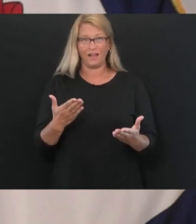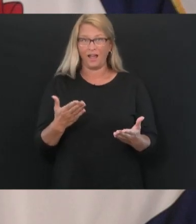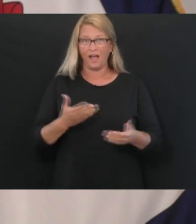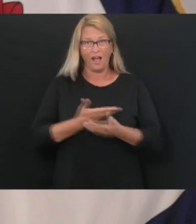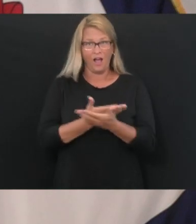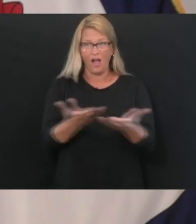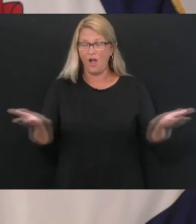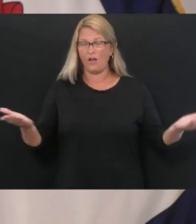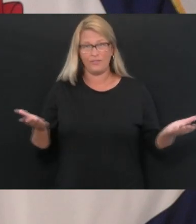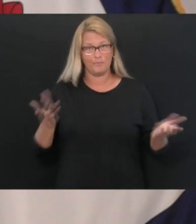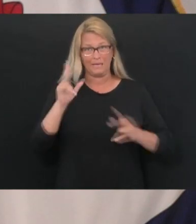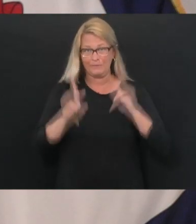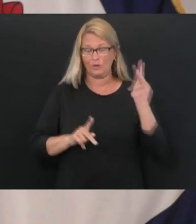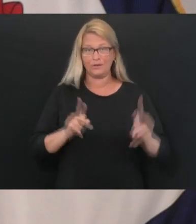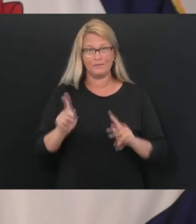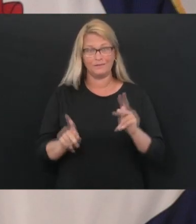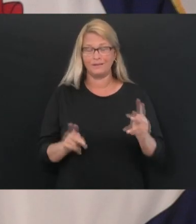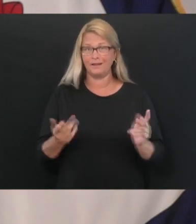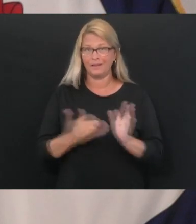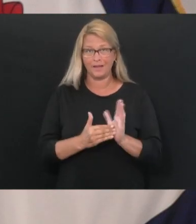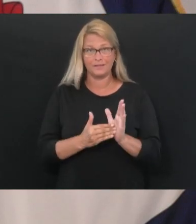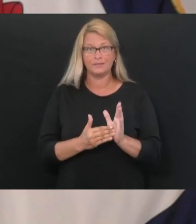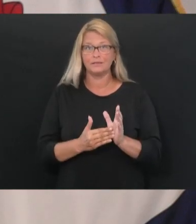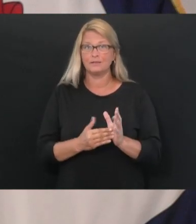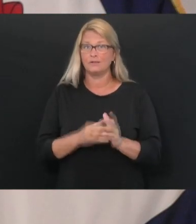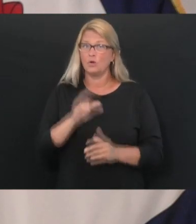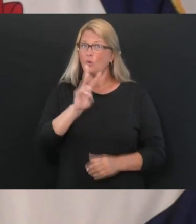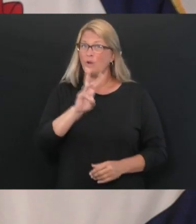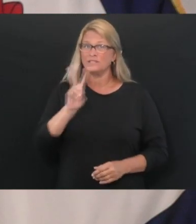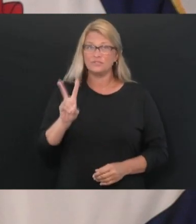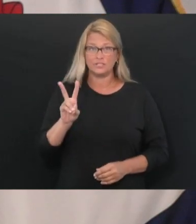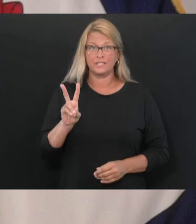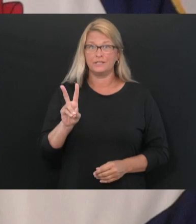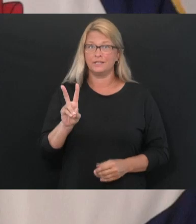thanks everybody, and you know, West Virginia,